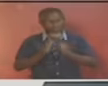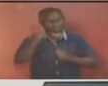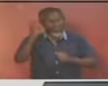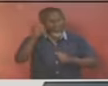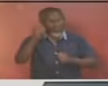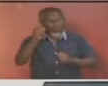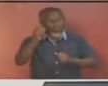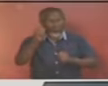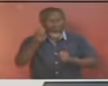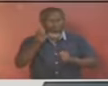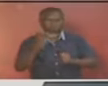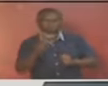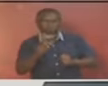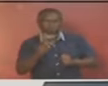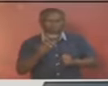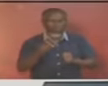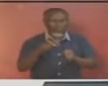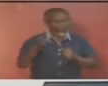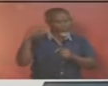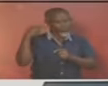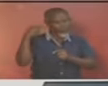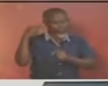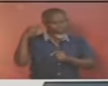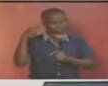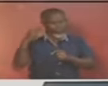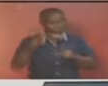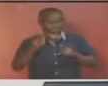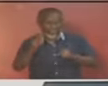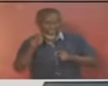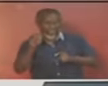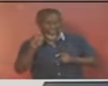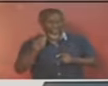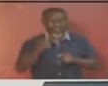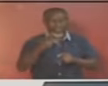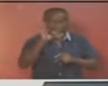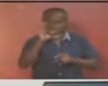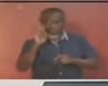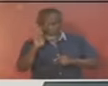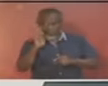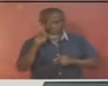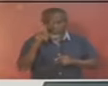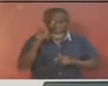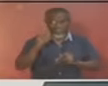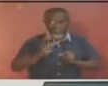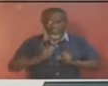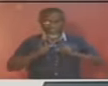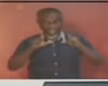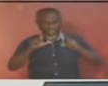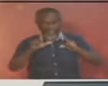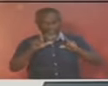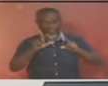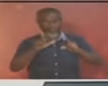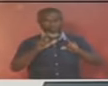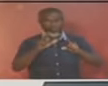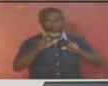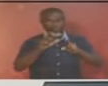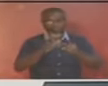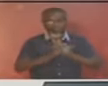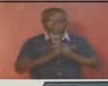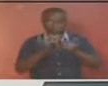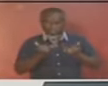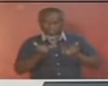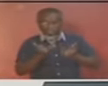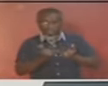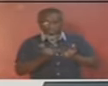bringing you live coverage on TTT, Talk City 91.1 FM, and on Facebook at TTT Live Online. We go now to the Manager